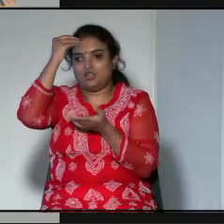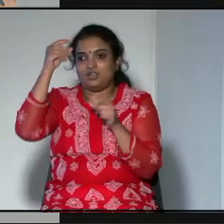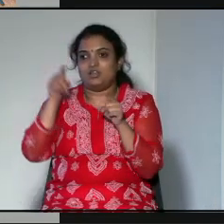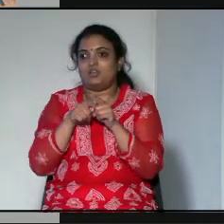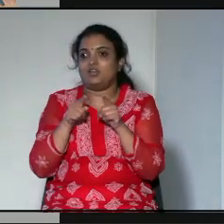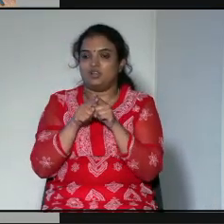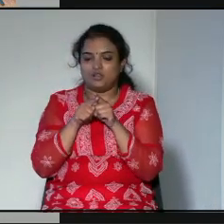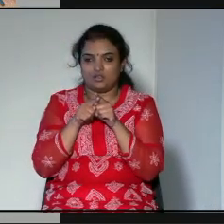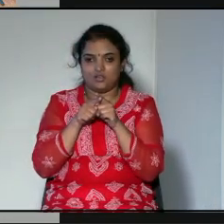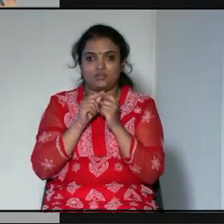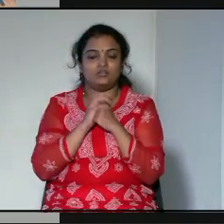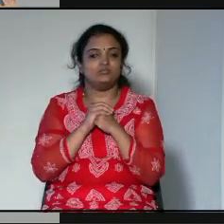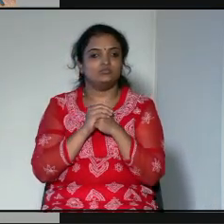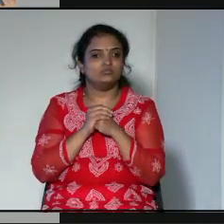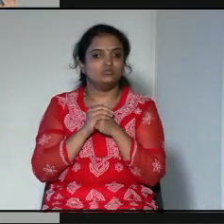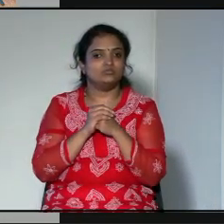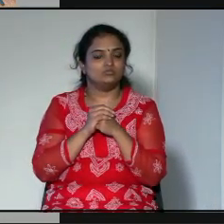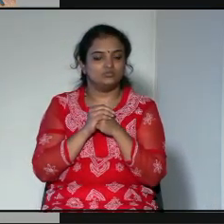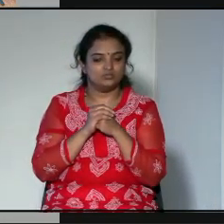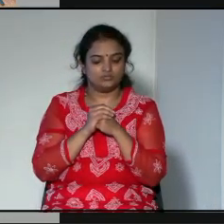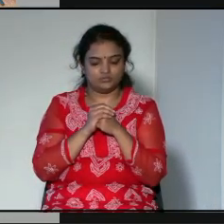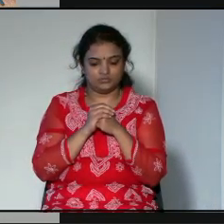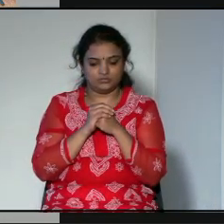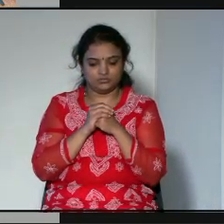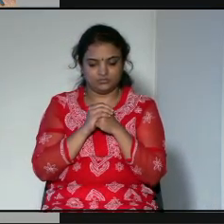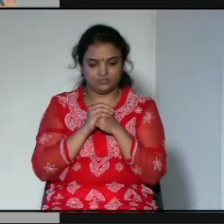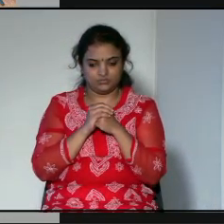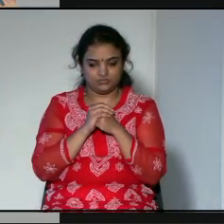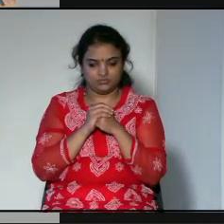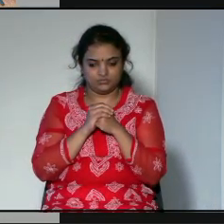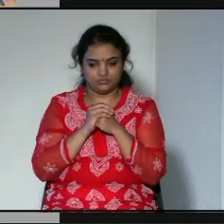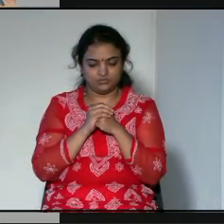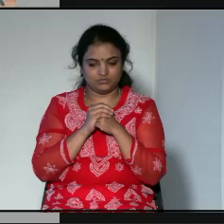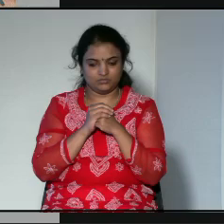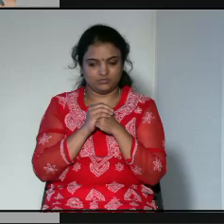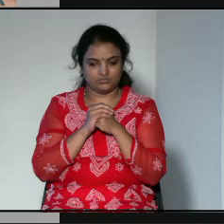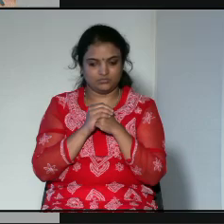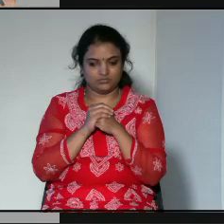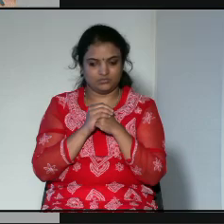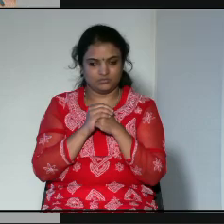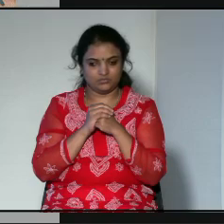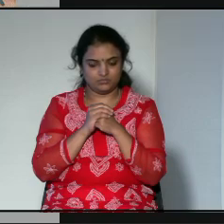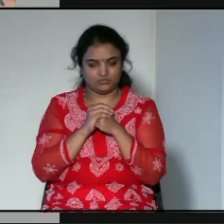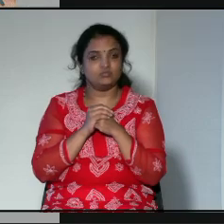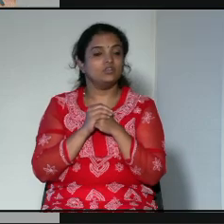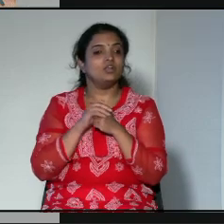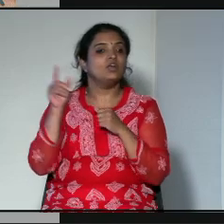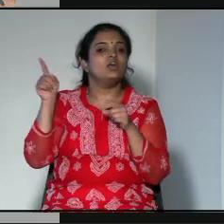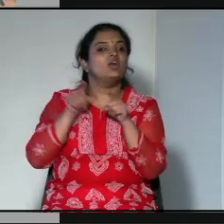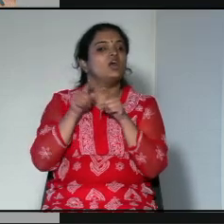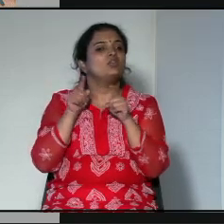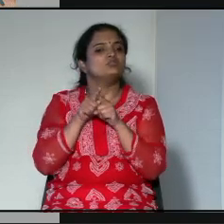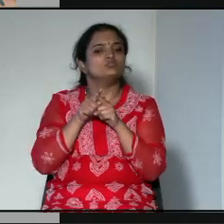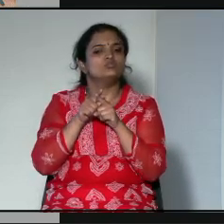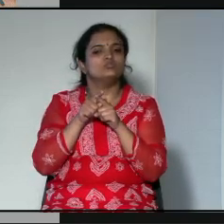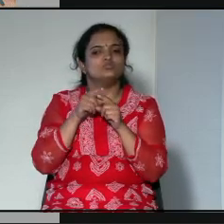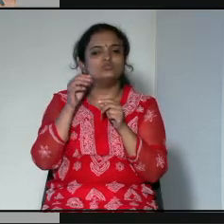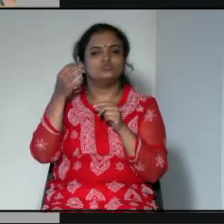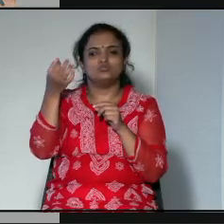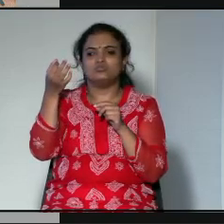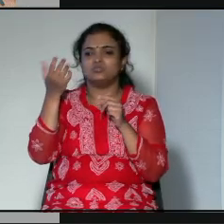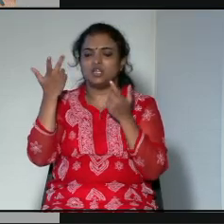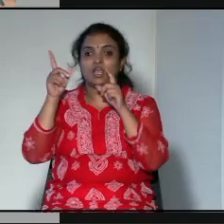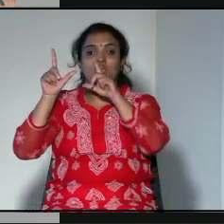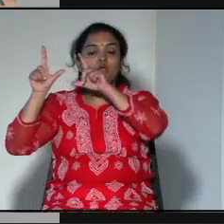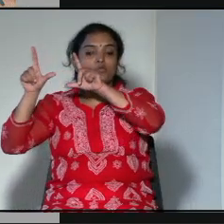Cire Perdue techniques of metal casting. She also has a large exposure to the museums of Europe,